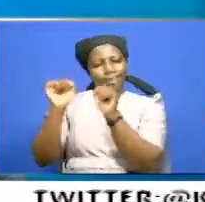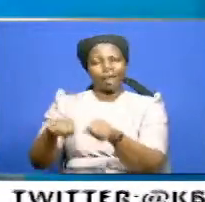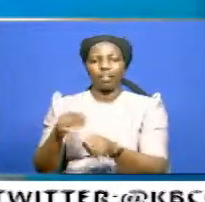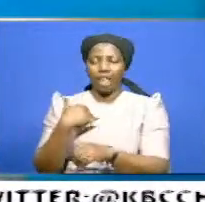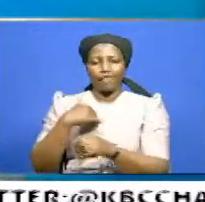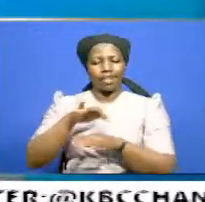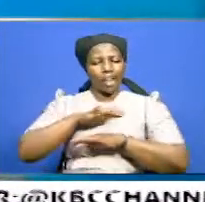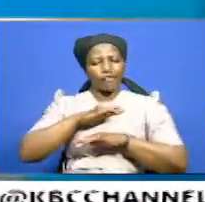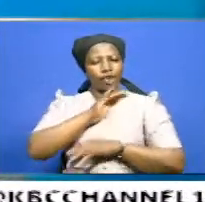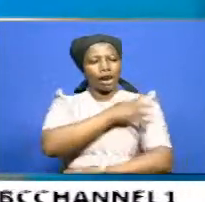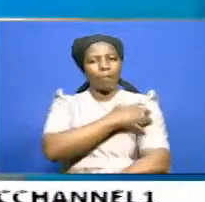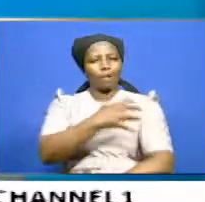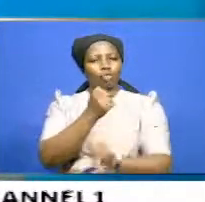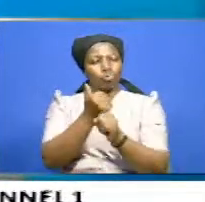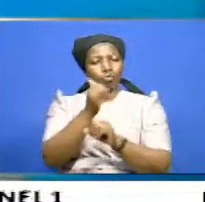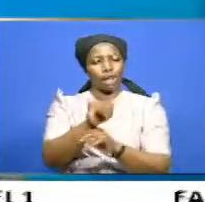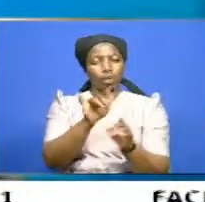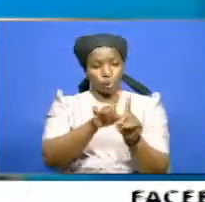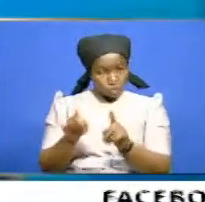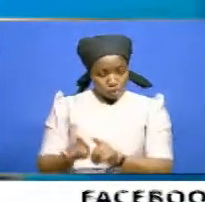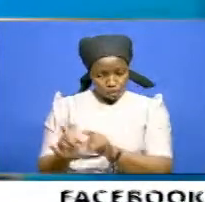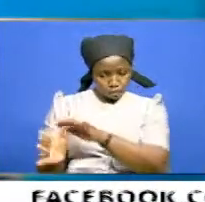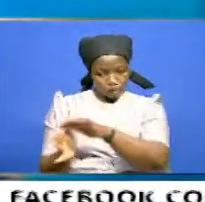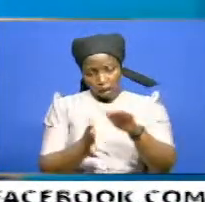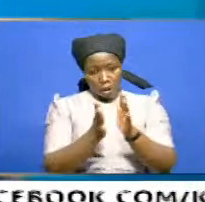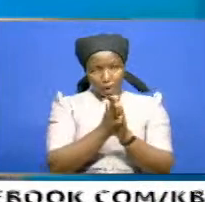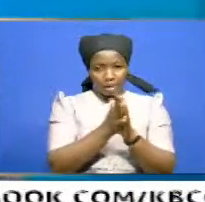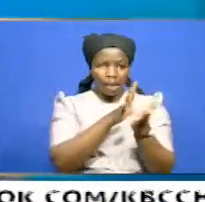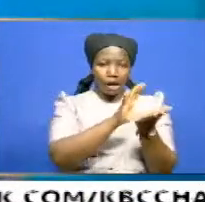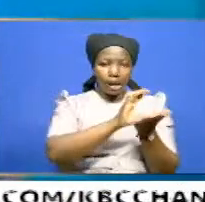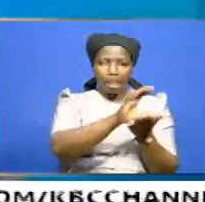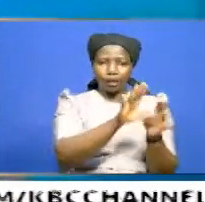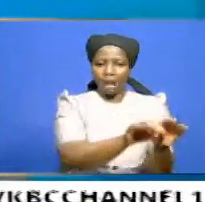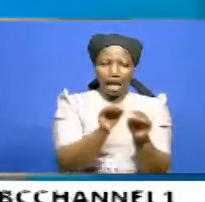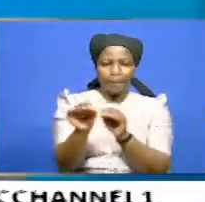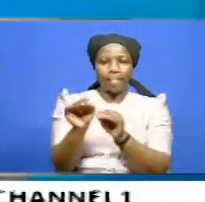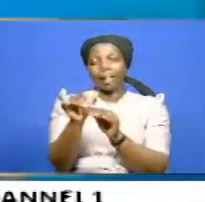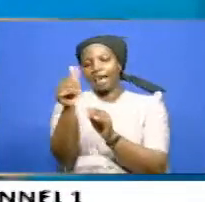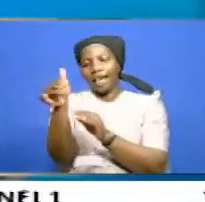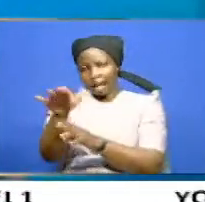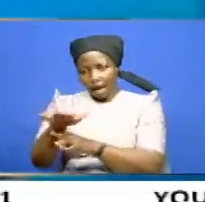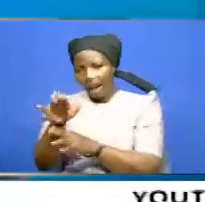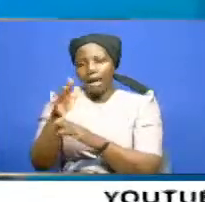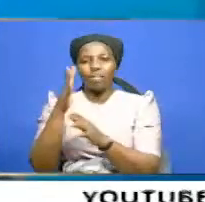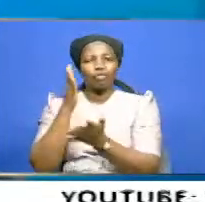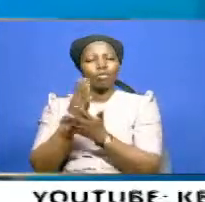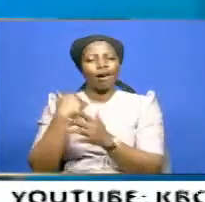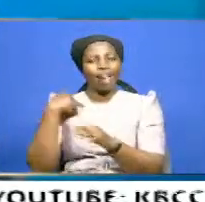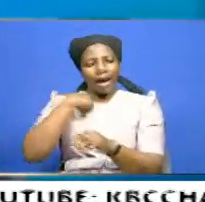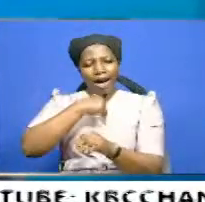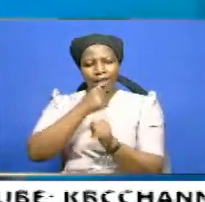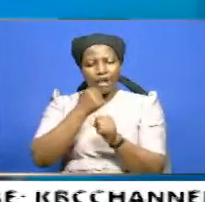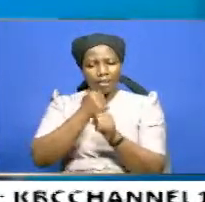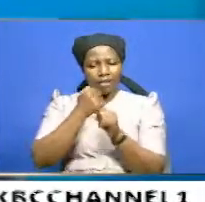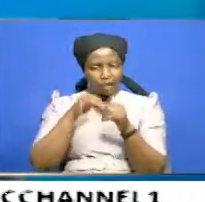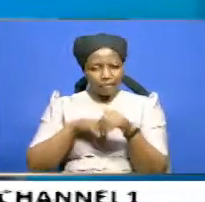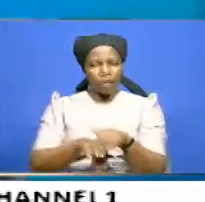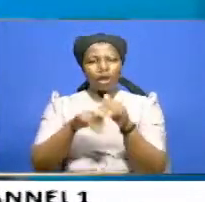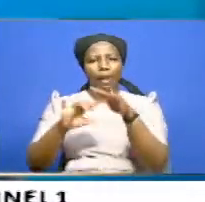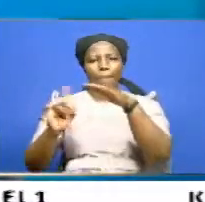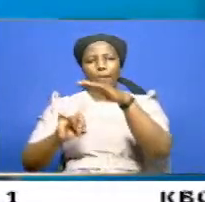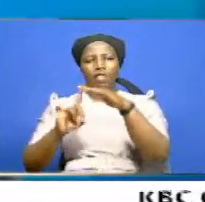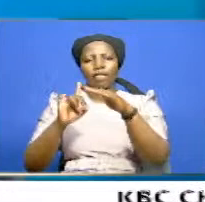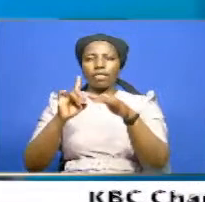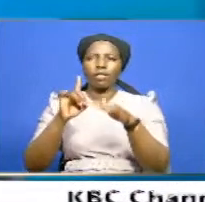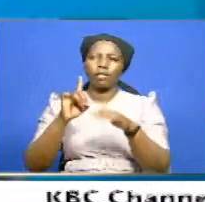well. With the cash transfers elsewhere as well, we are working really within the Ministry of Labour and Social Protection as well. We are